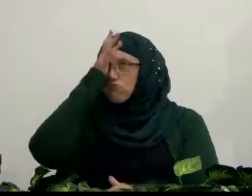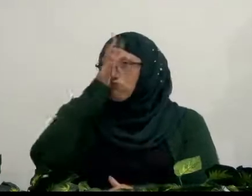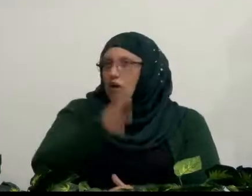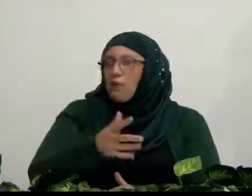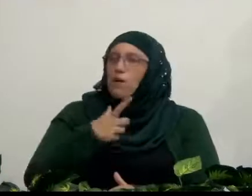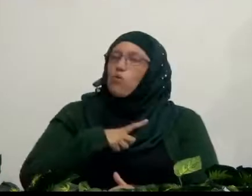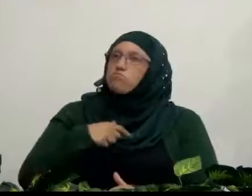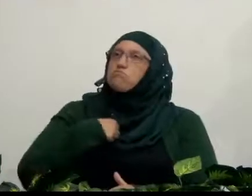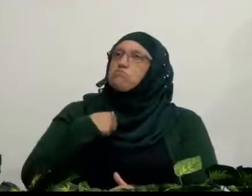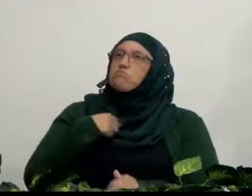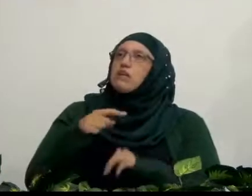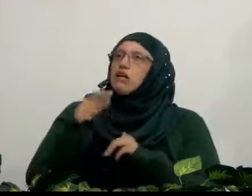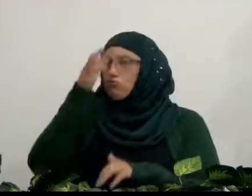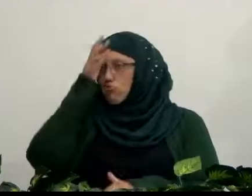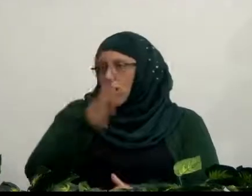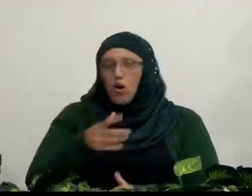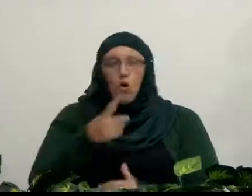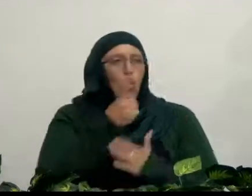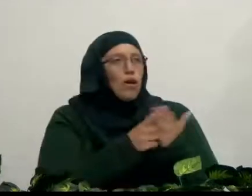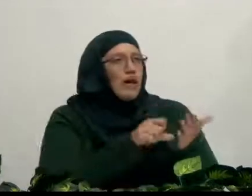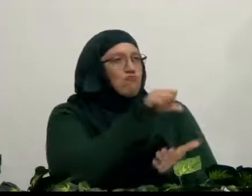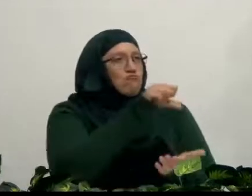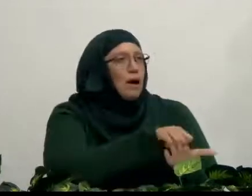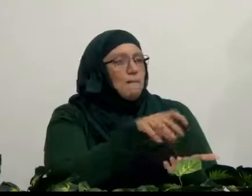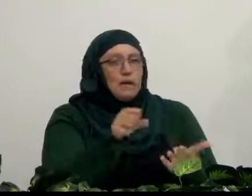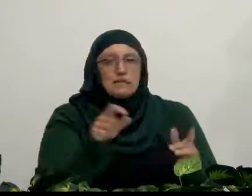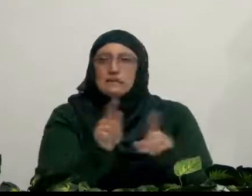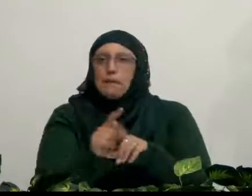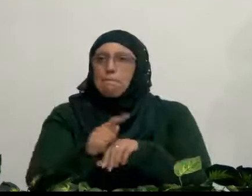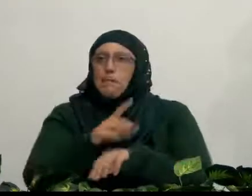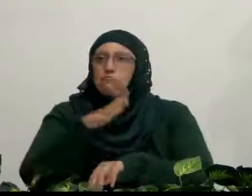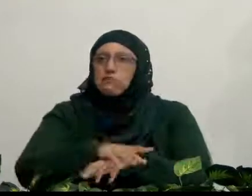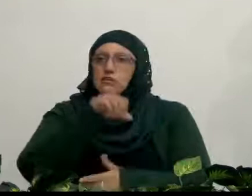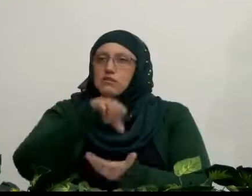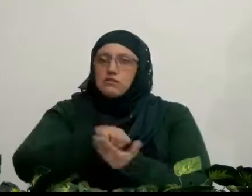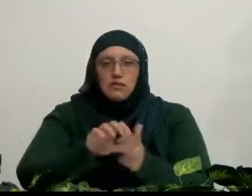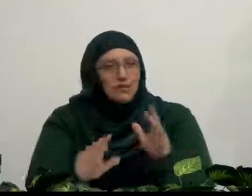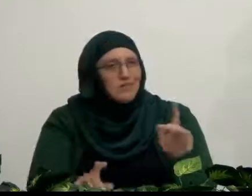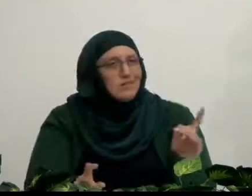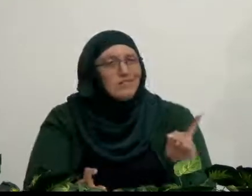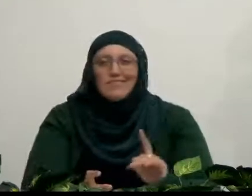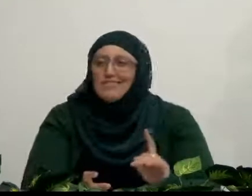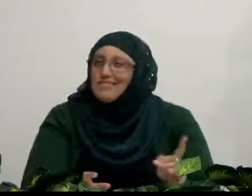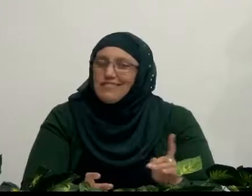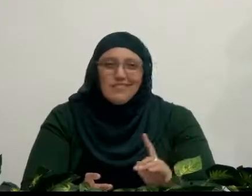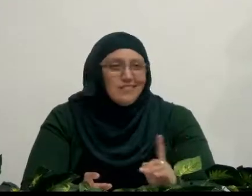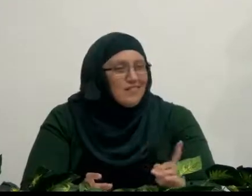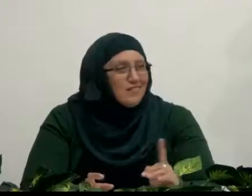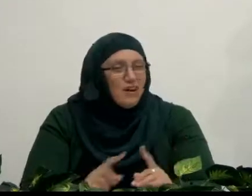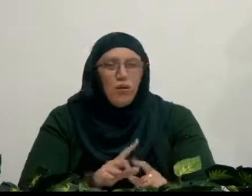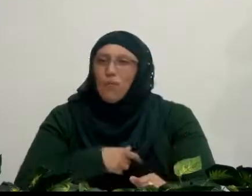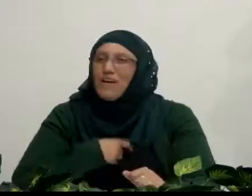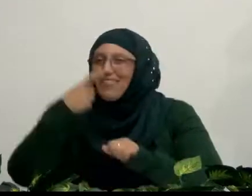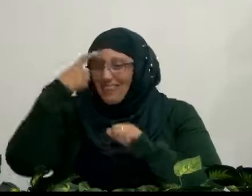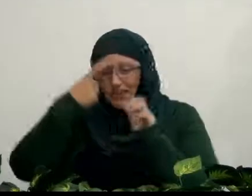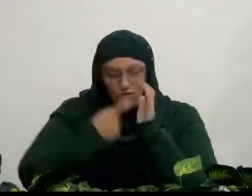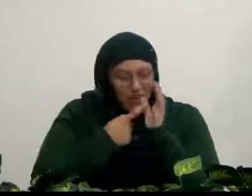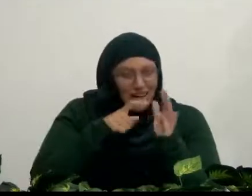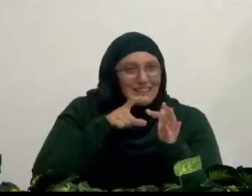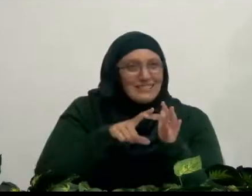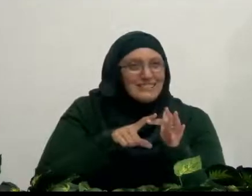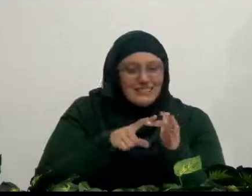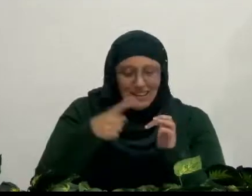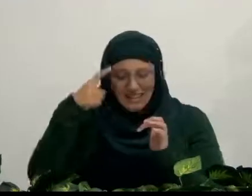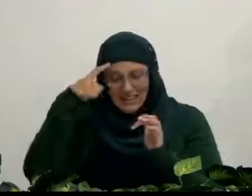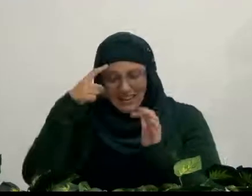an Iranian only for Iranian. So far as we think nationalistically, racially, we are not